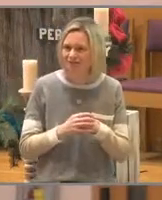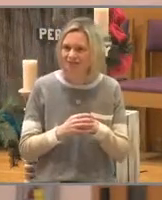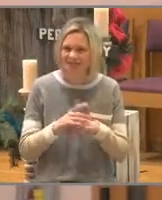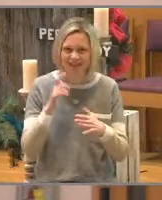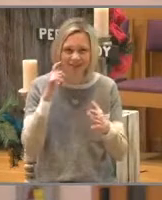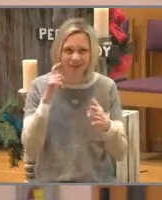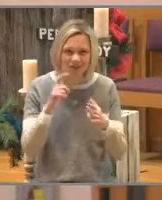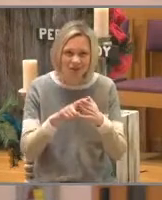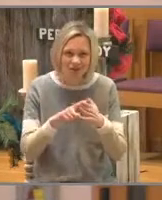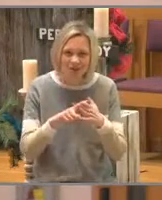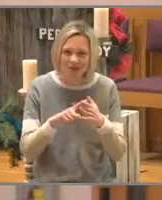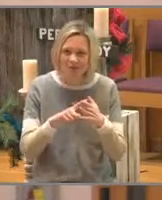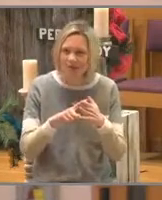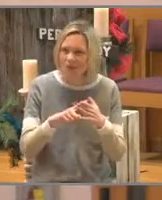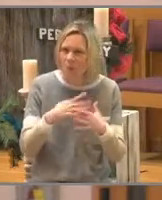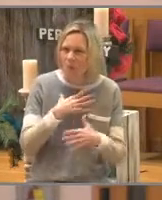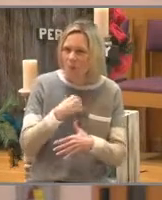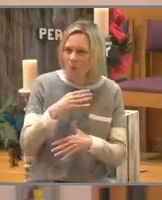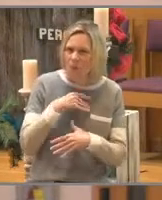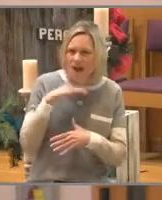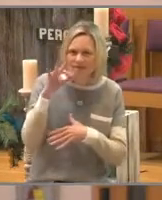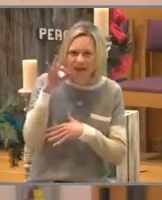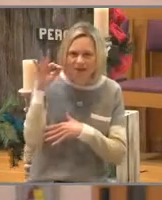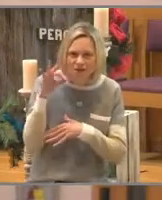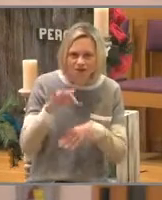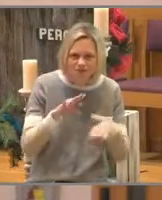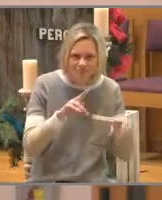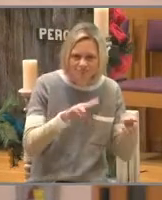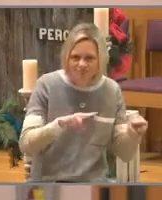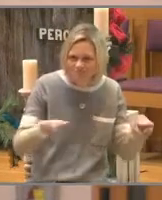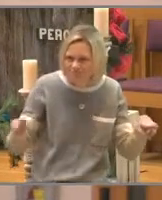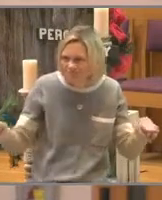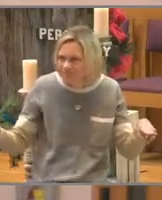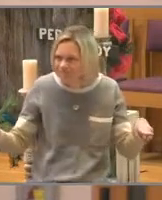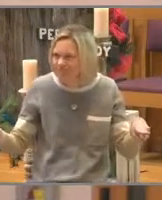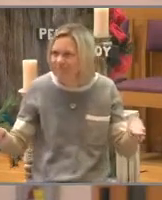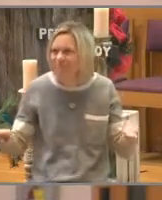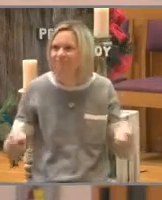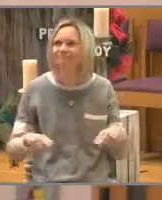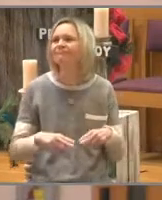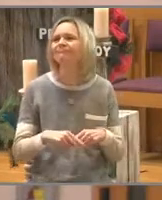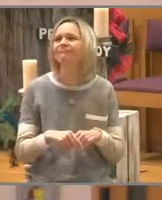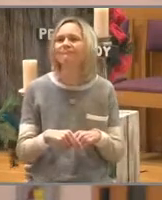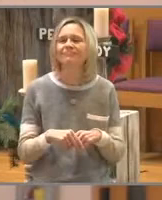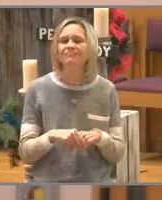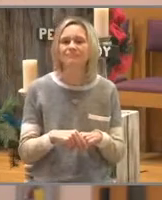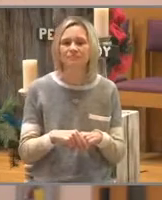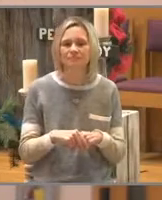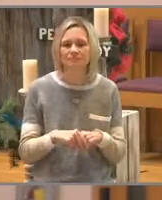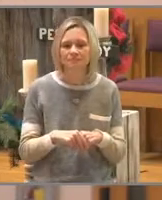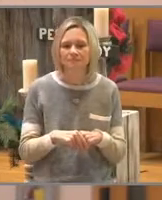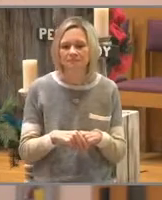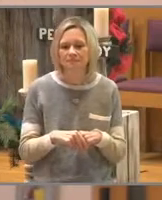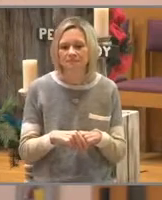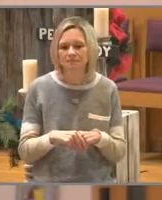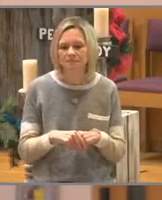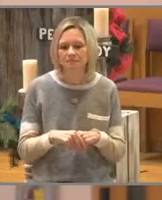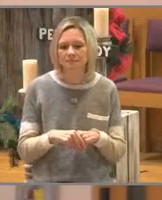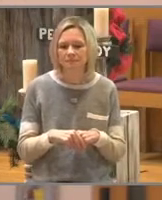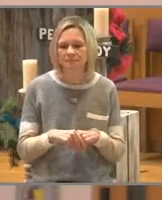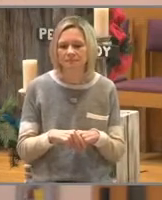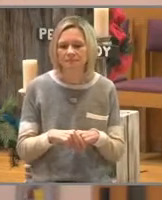see the witnesses of that all around us? Yeah, good catch. What else are you noticing?